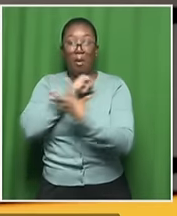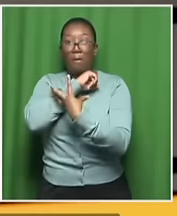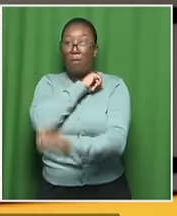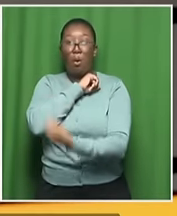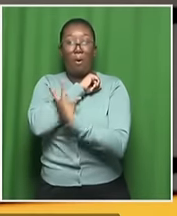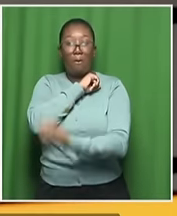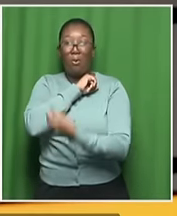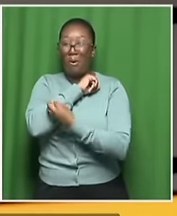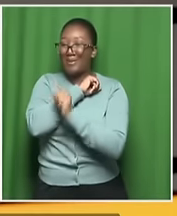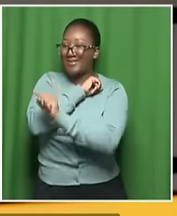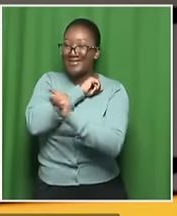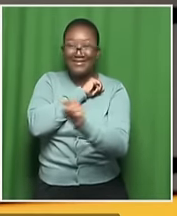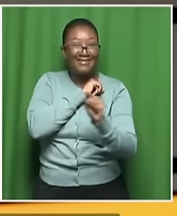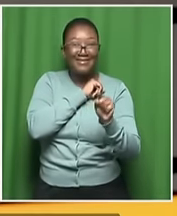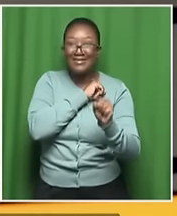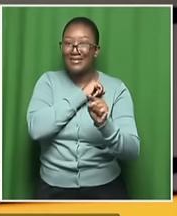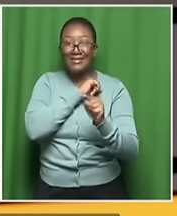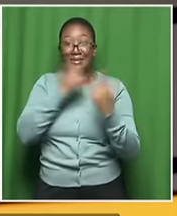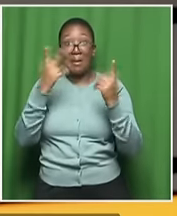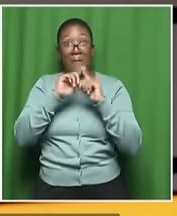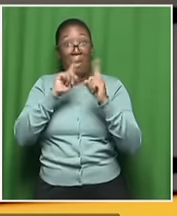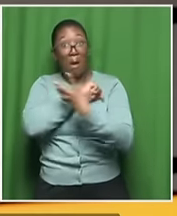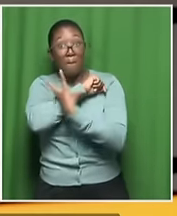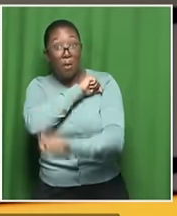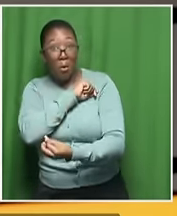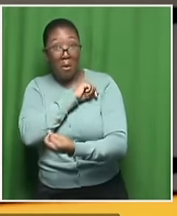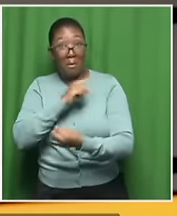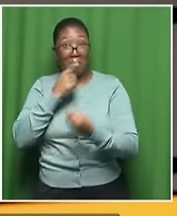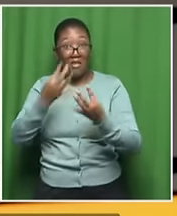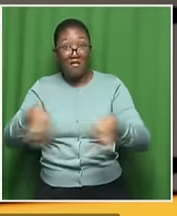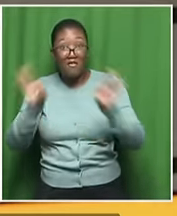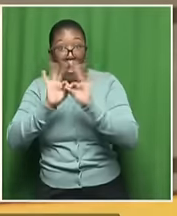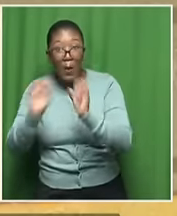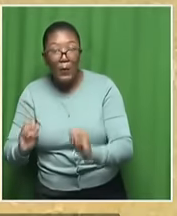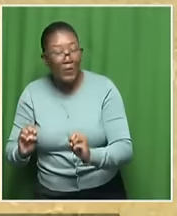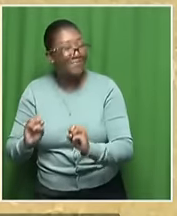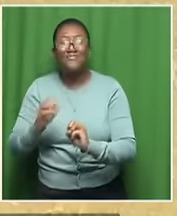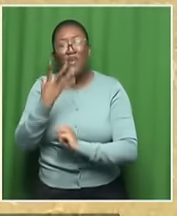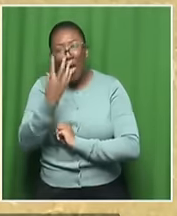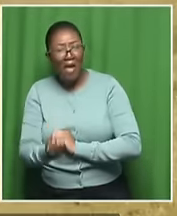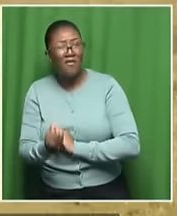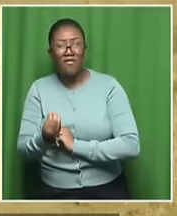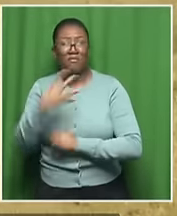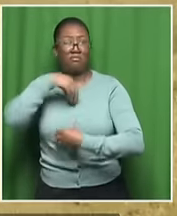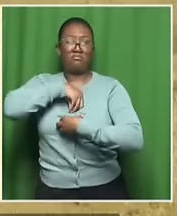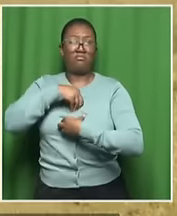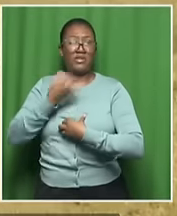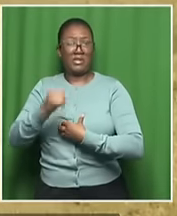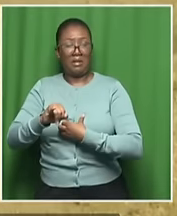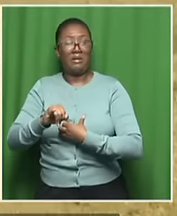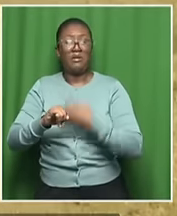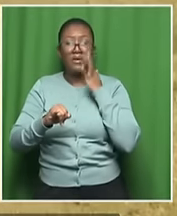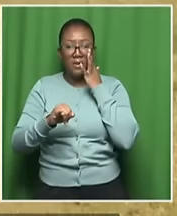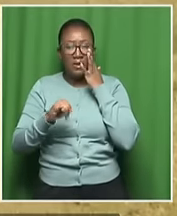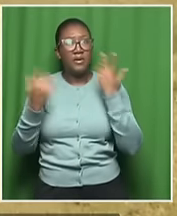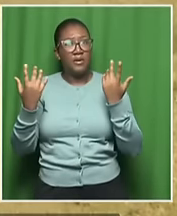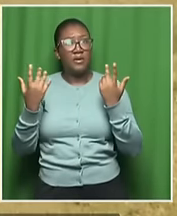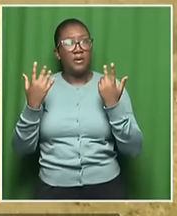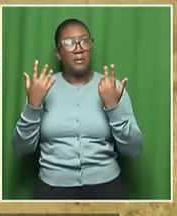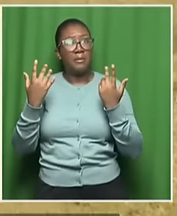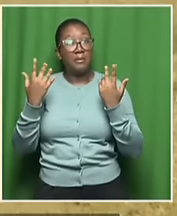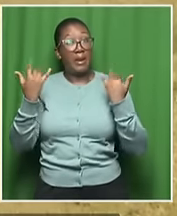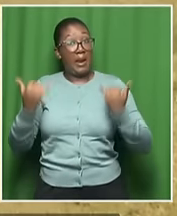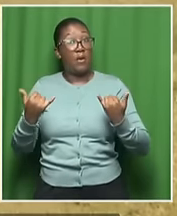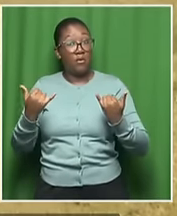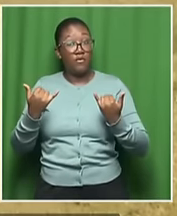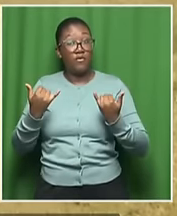doesn't mean that if you're poor, you don't need these values. I sometimes think that you need it even more. But what we must